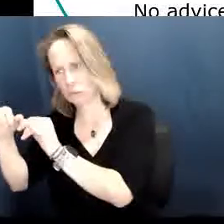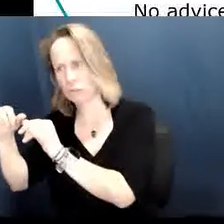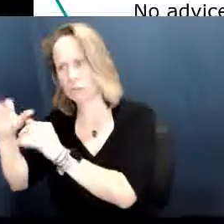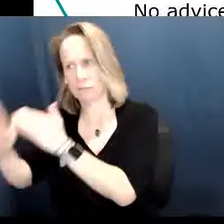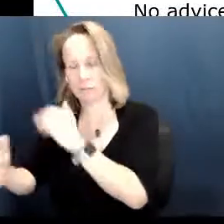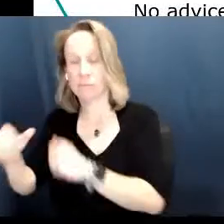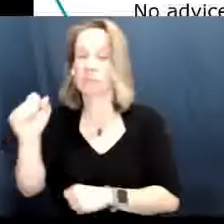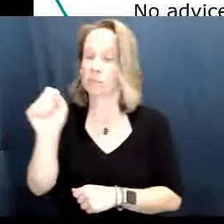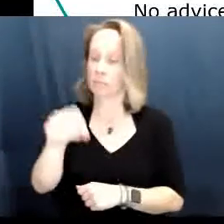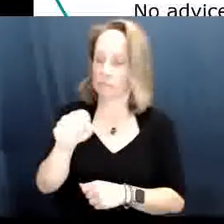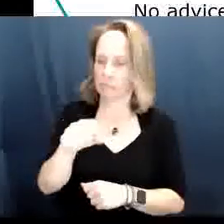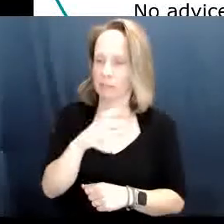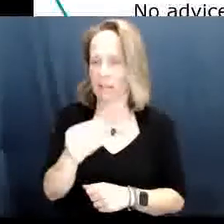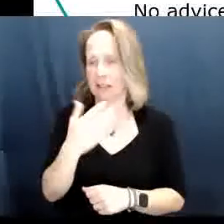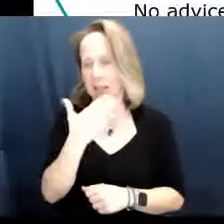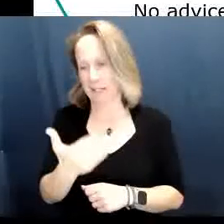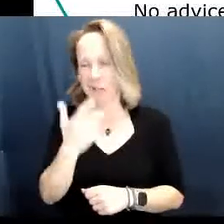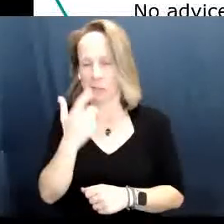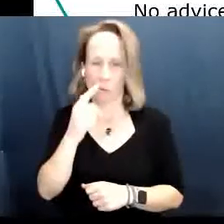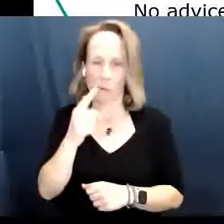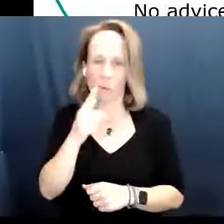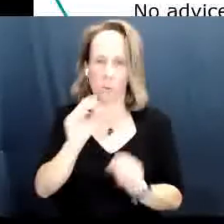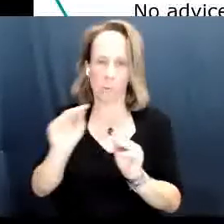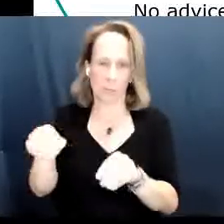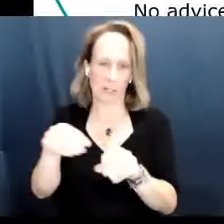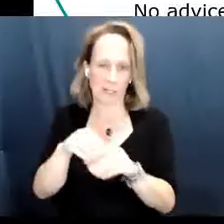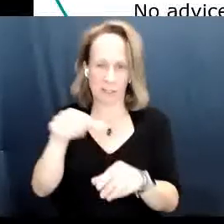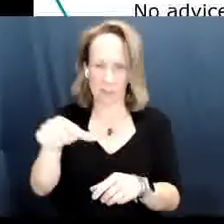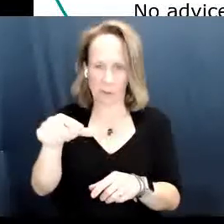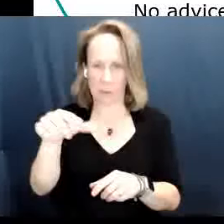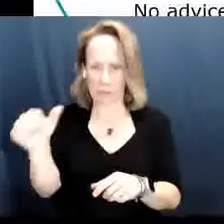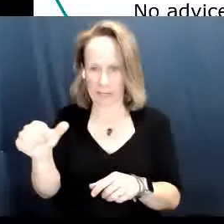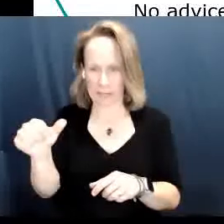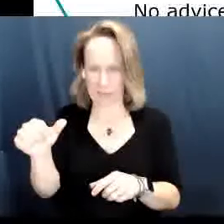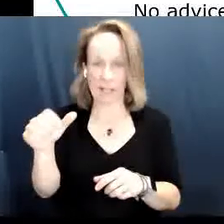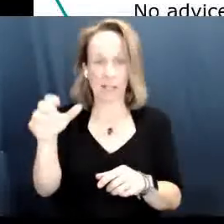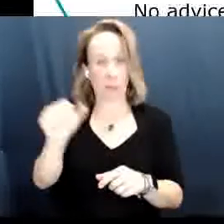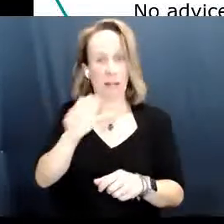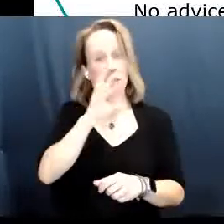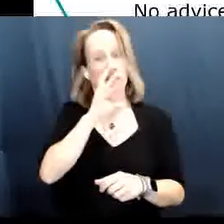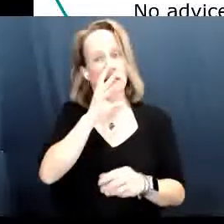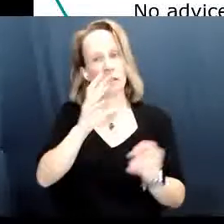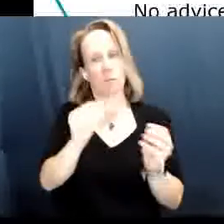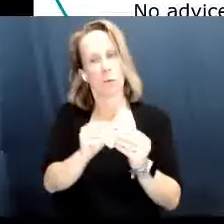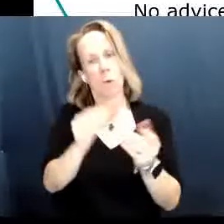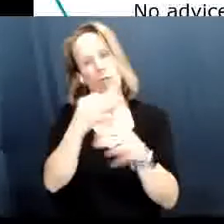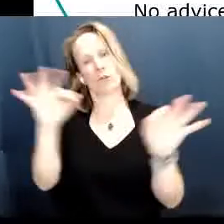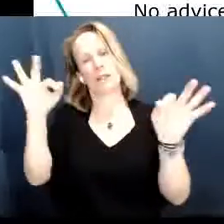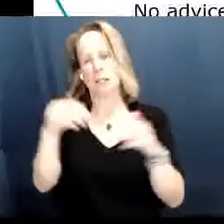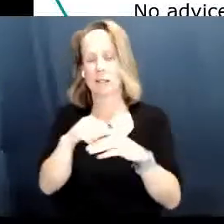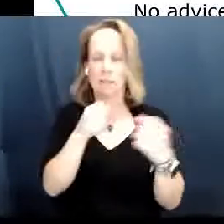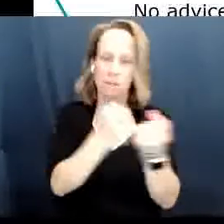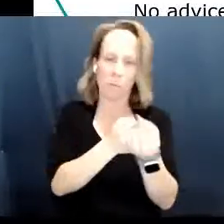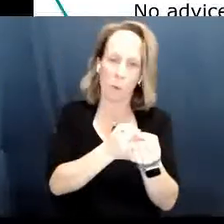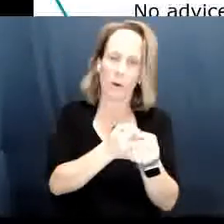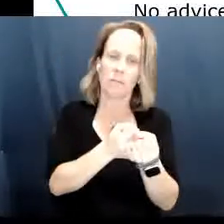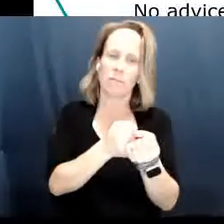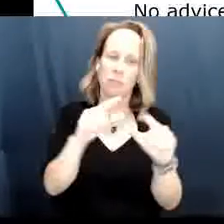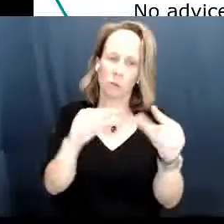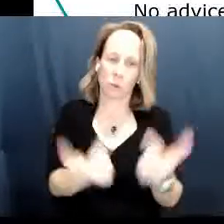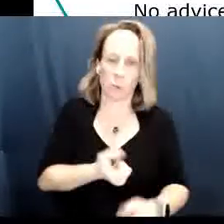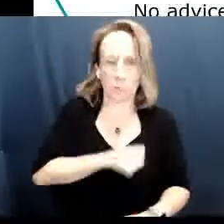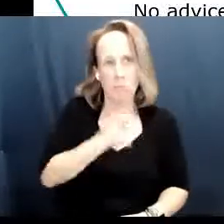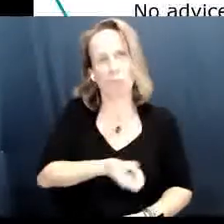Yes, and thank you for someone who put it in the Q&A box. You can also speak a little bit more freely in a support group. Absolutely. Thank you for bringing that